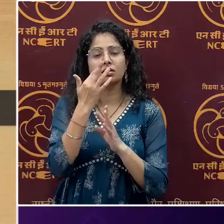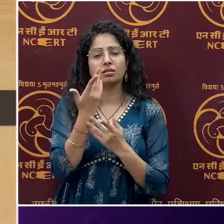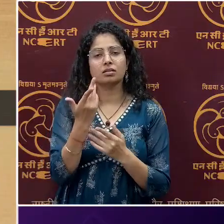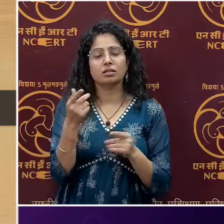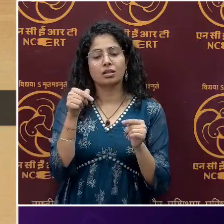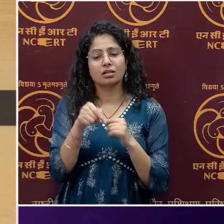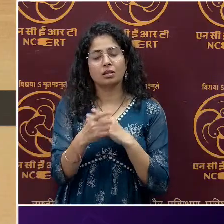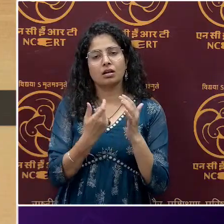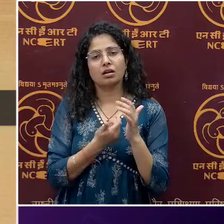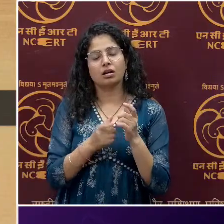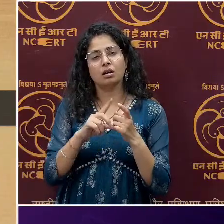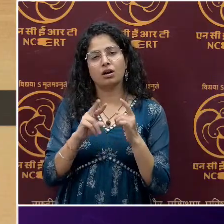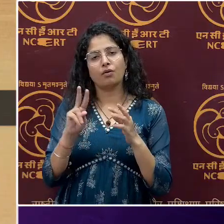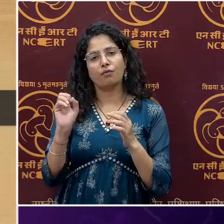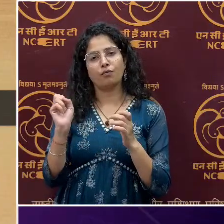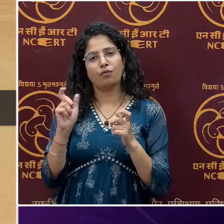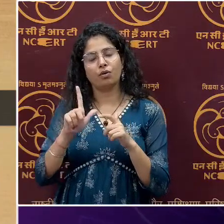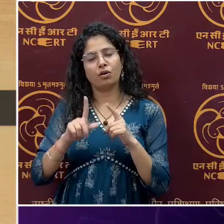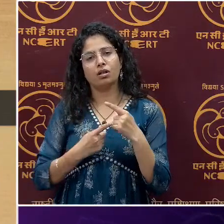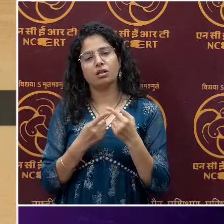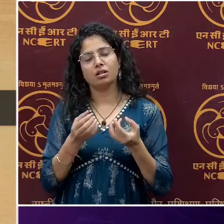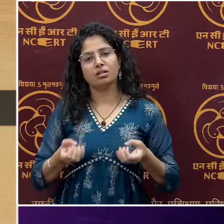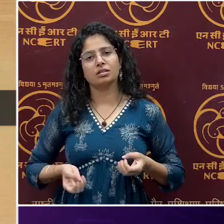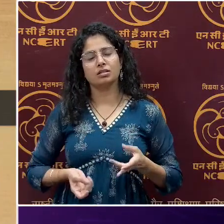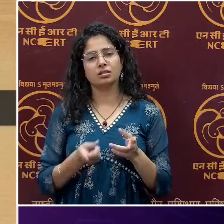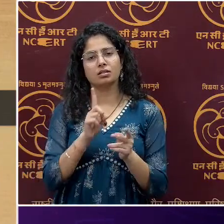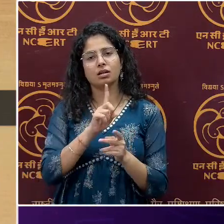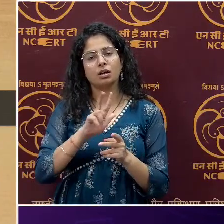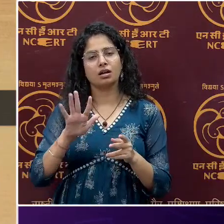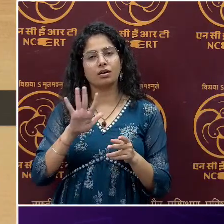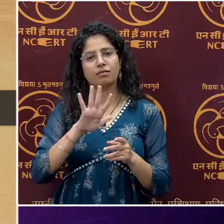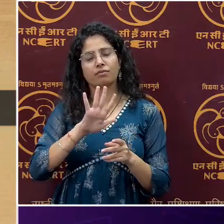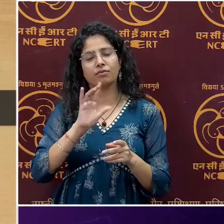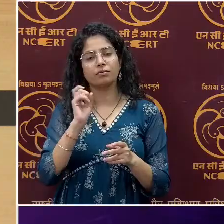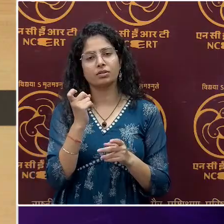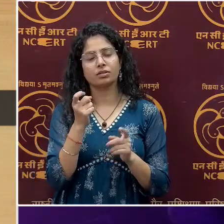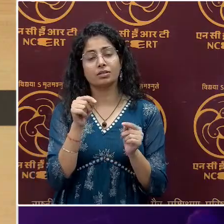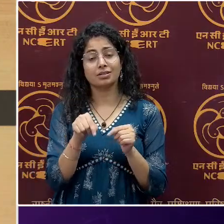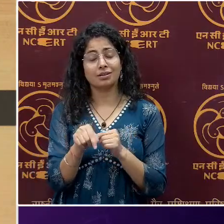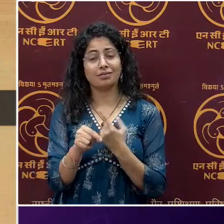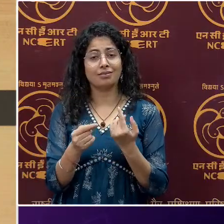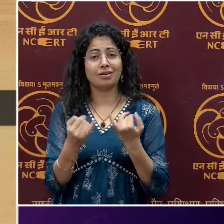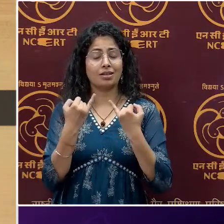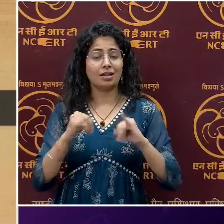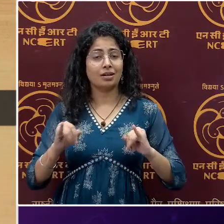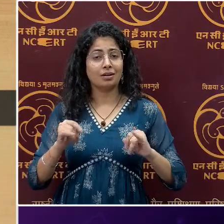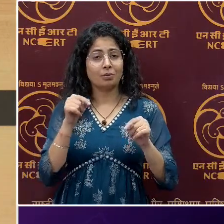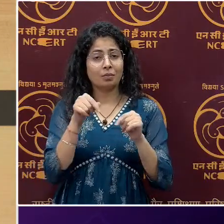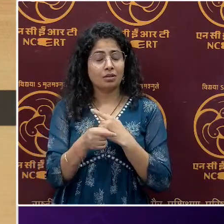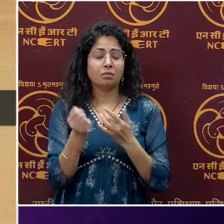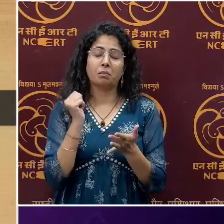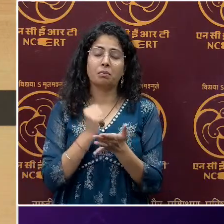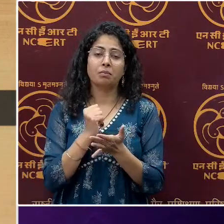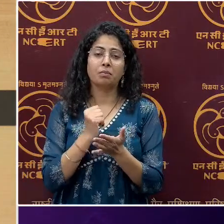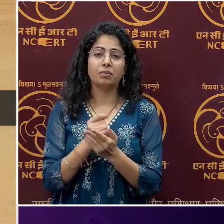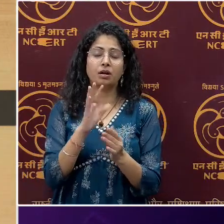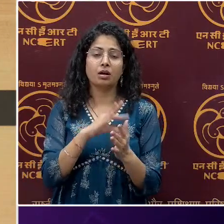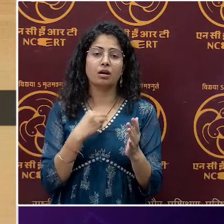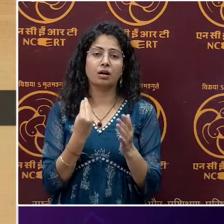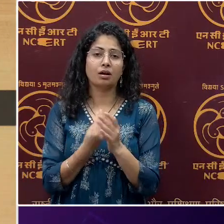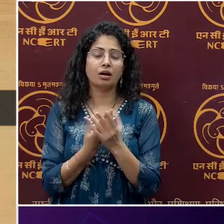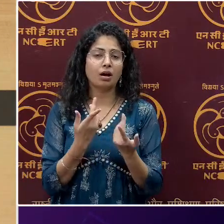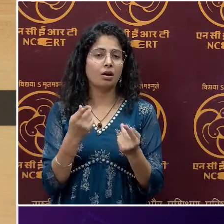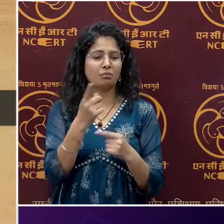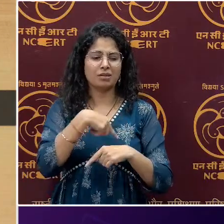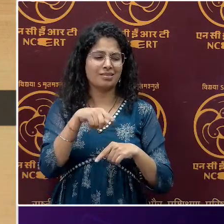and the fight for freedom in 1857, that shows that independence is now required. We don't want the